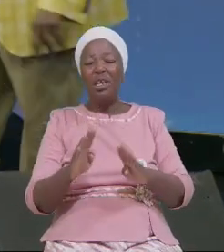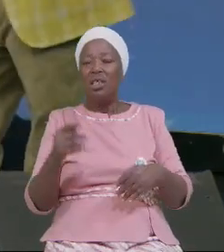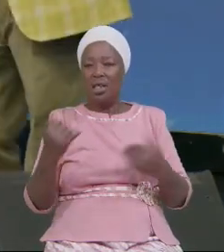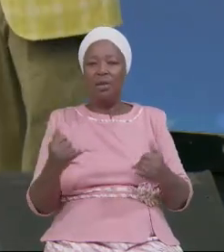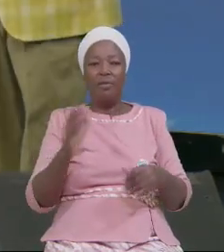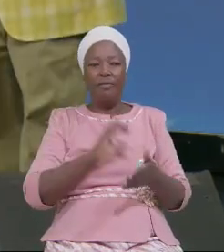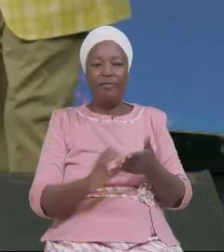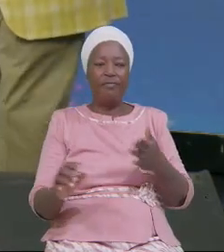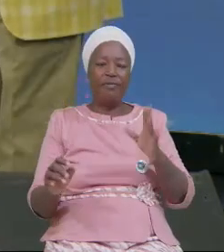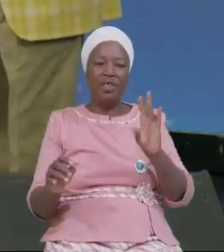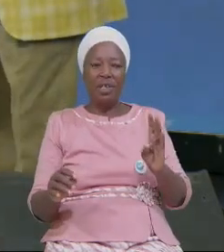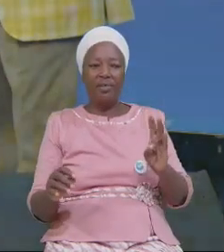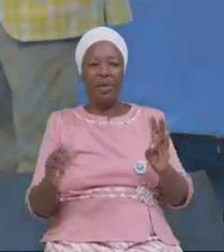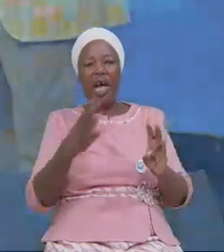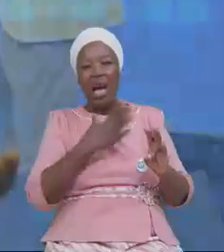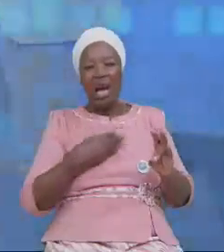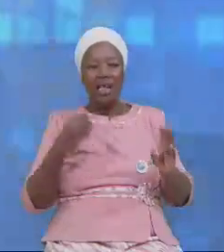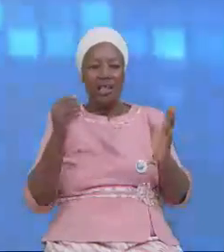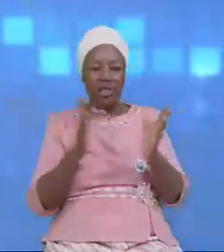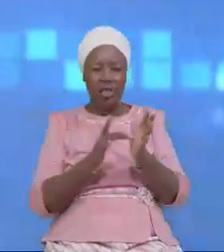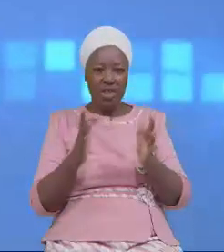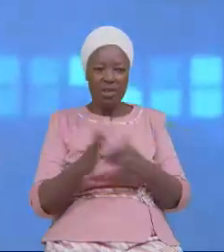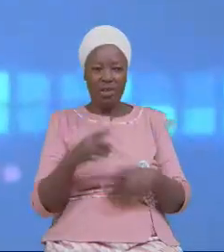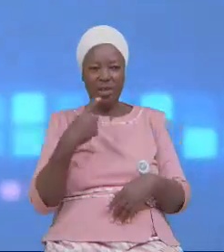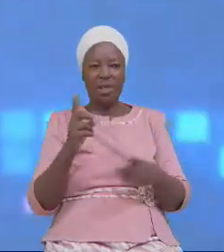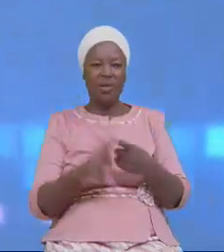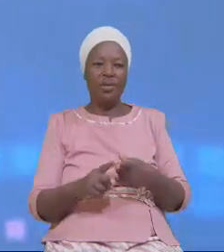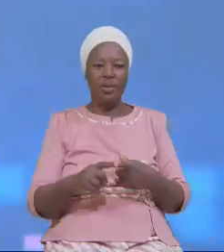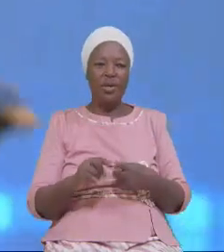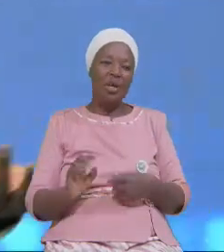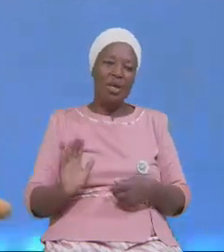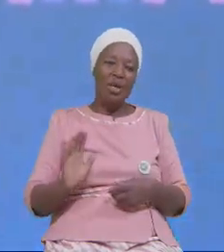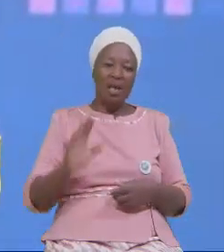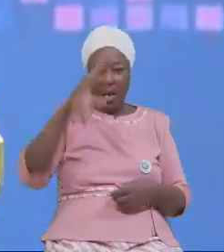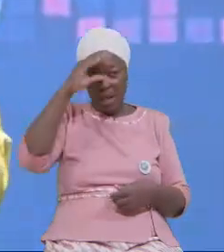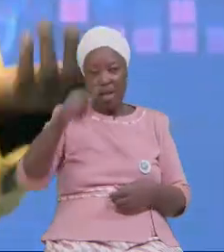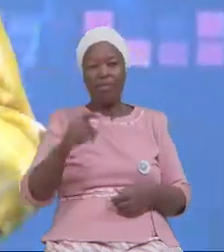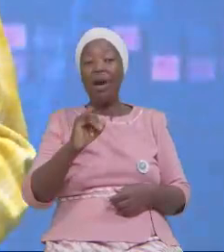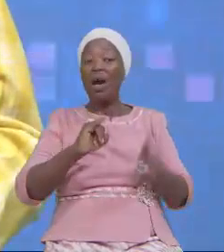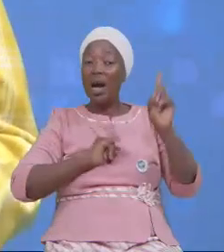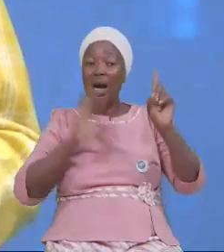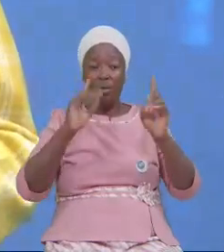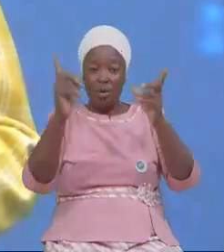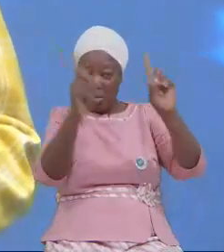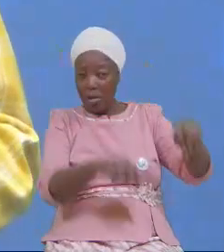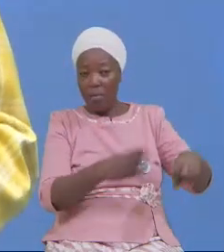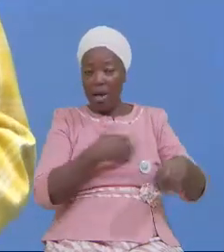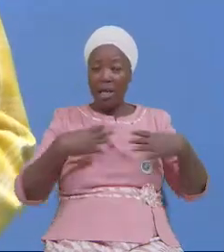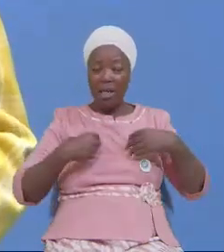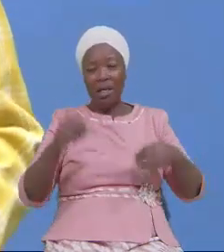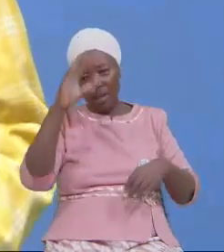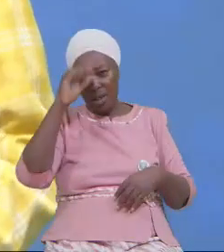verse 7, and Jesus says unto him, I will come and heal him.